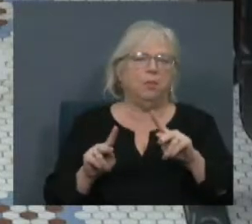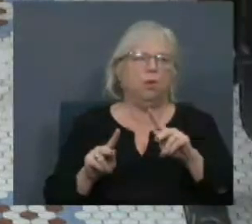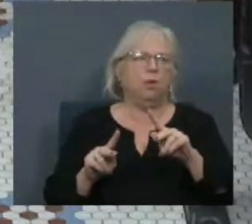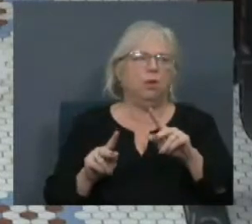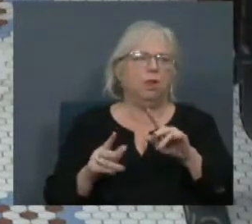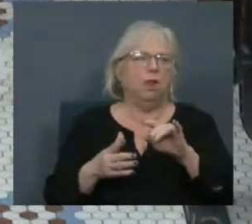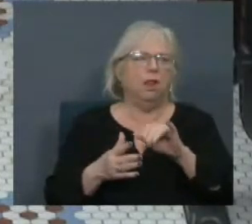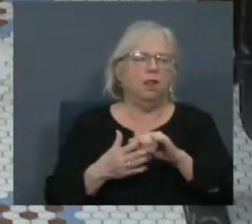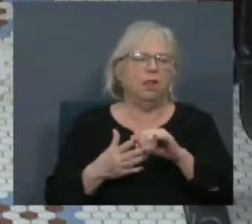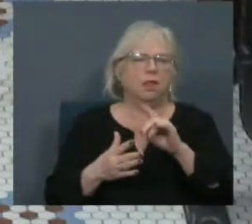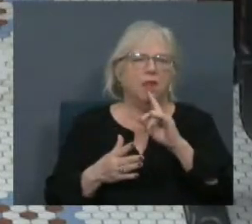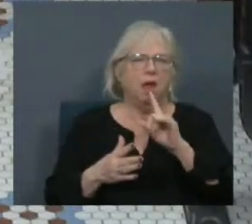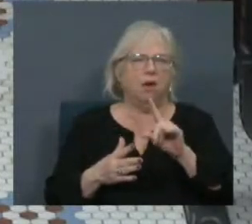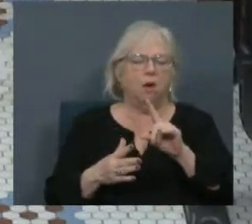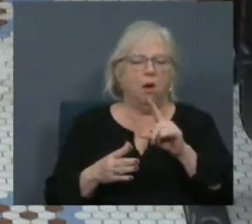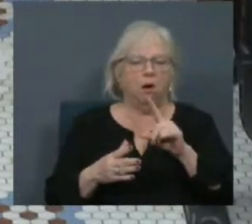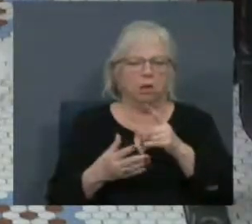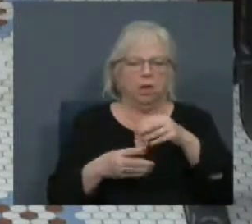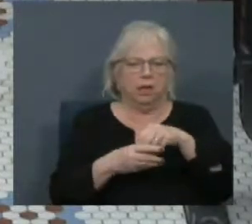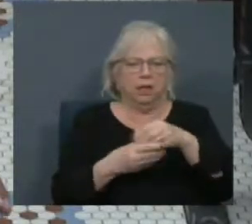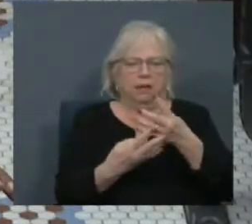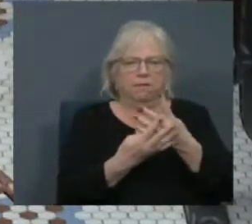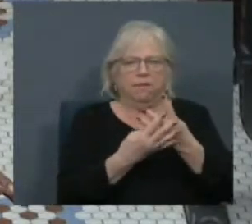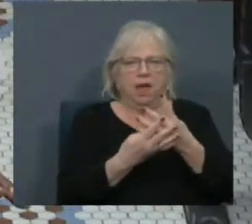that are confined. It's called